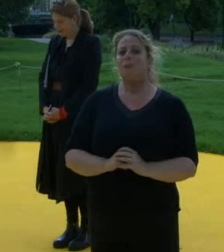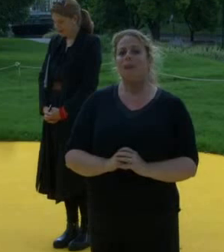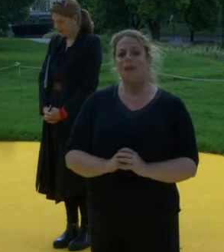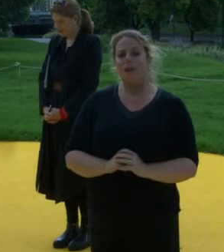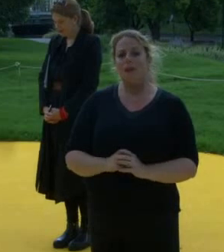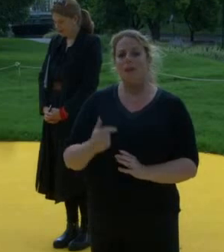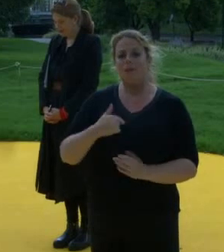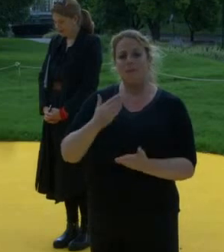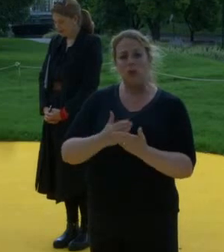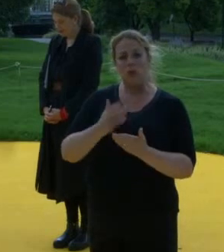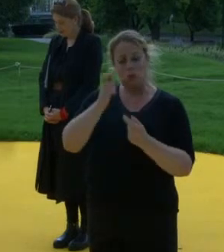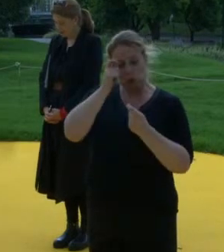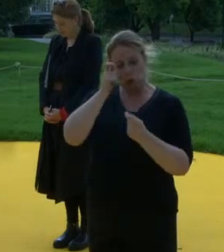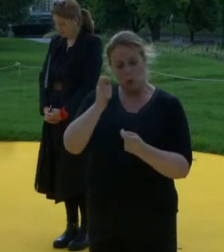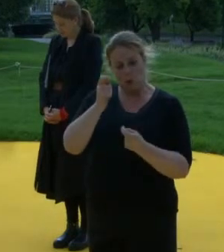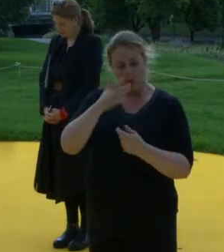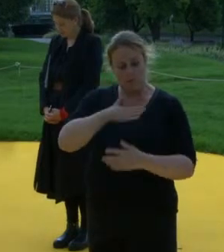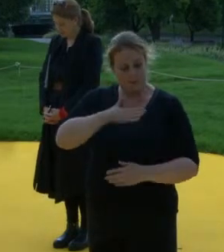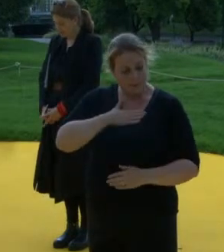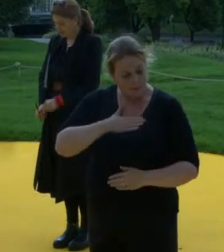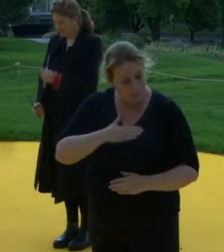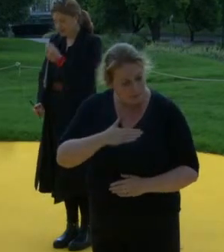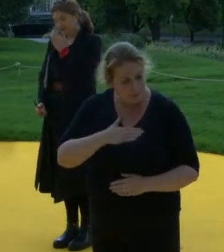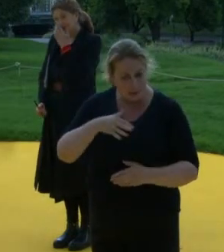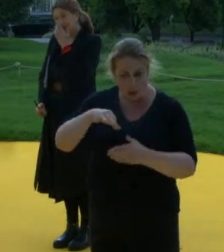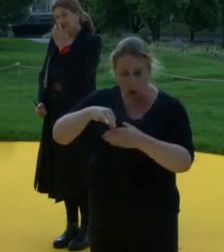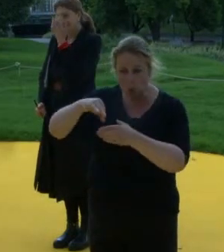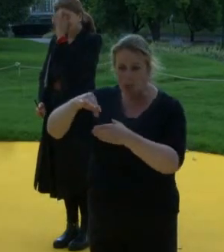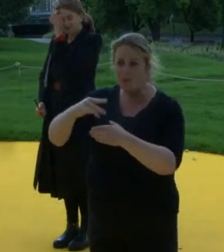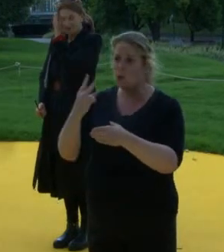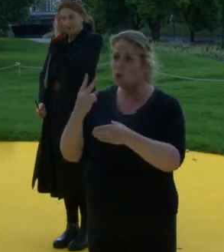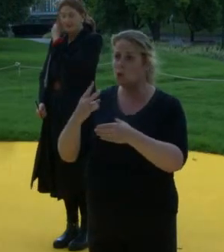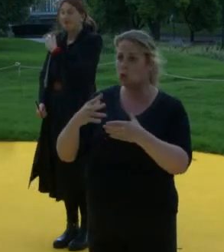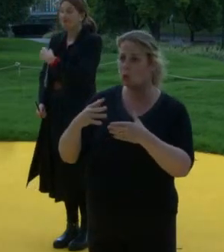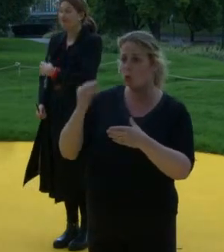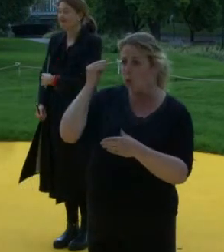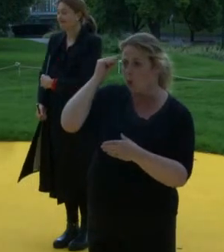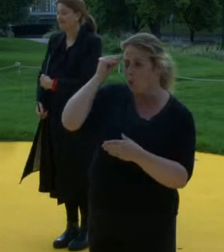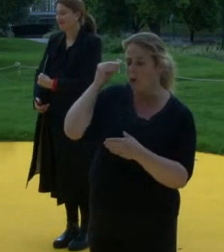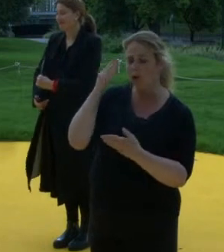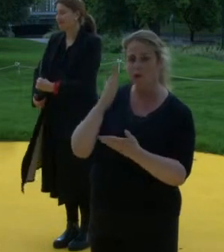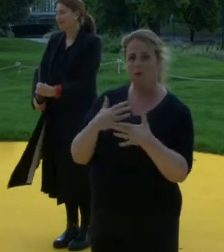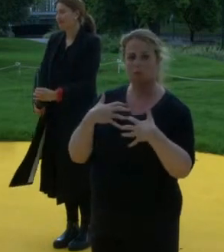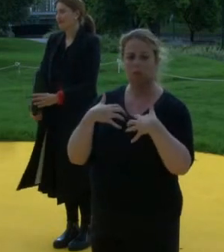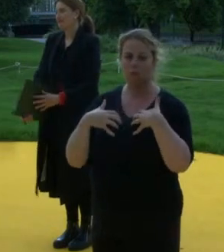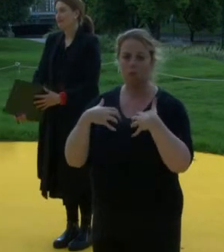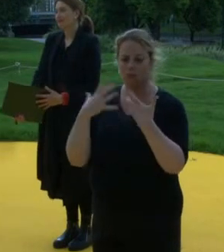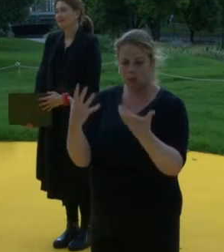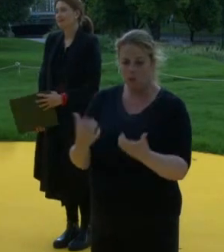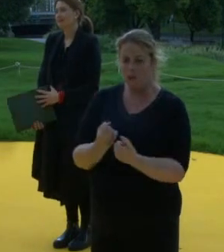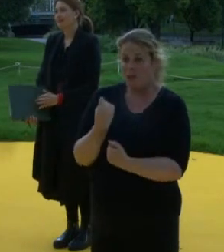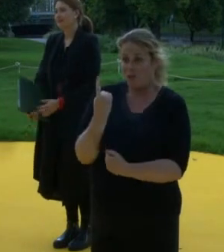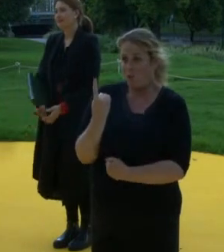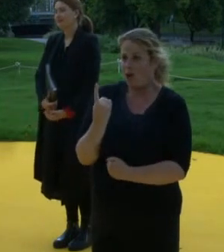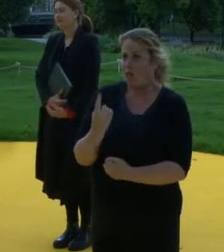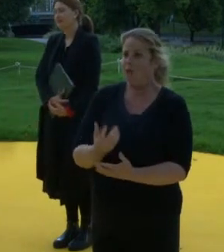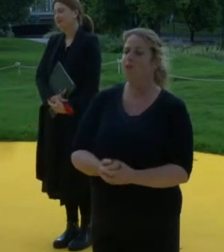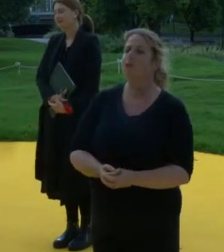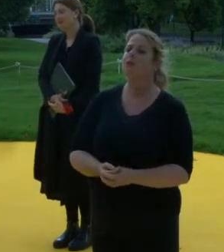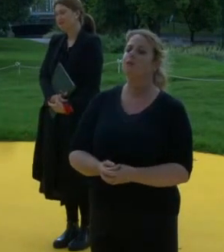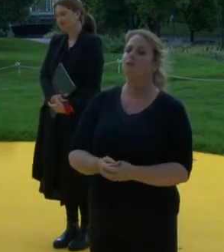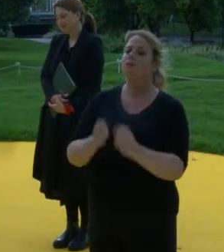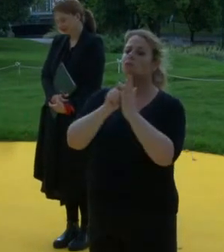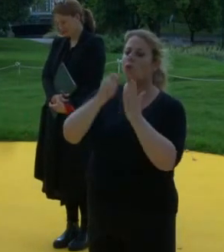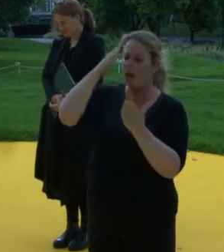I am so honoured and truly humbled about being nominated for 2 awards and absolutely thrilled to be the recipient of one. To write